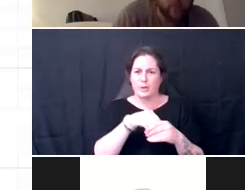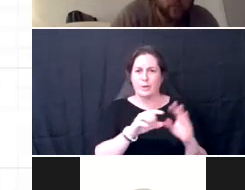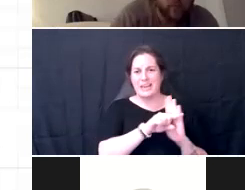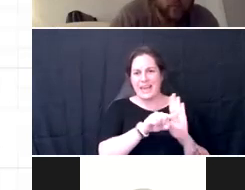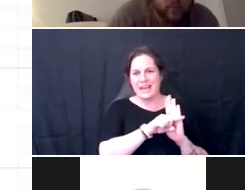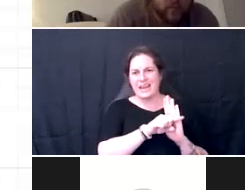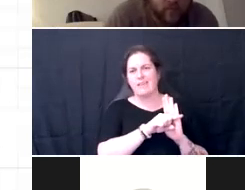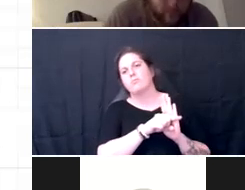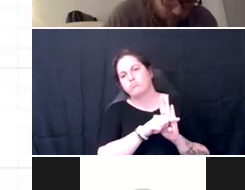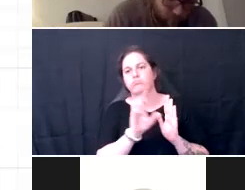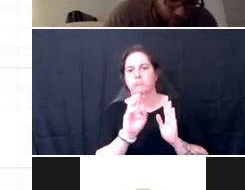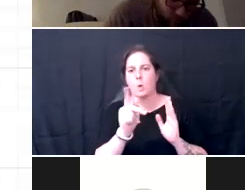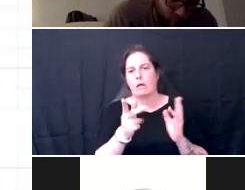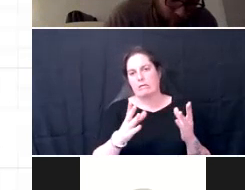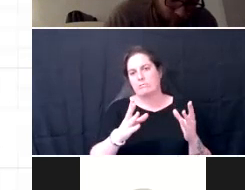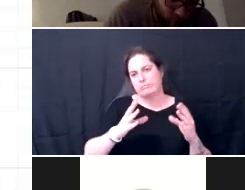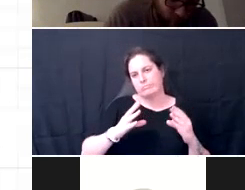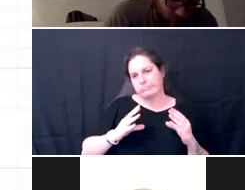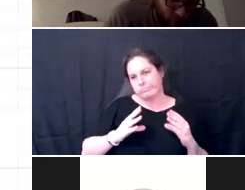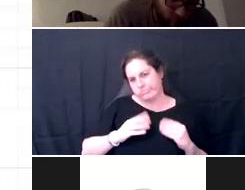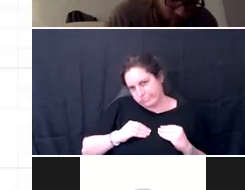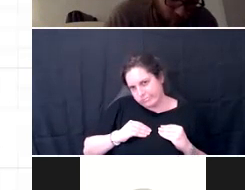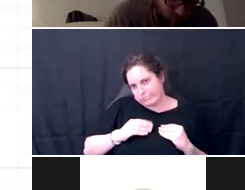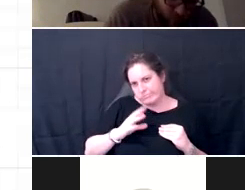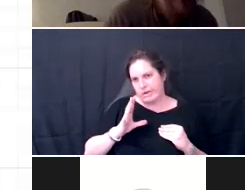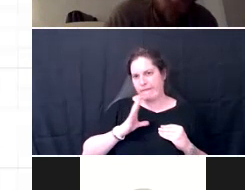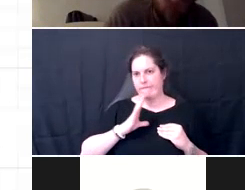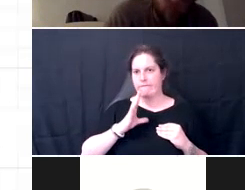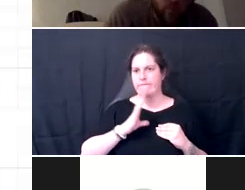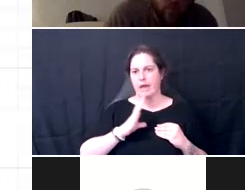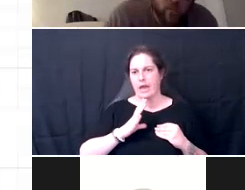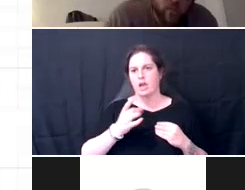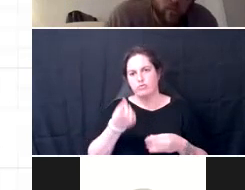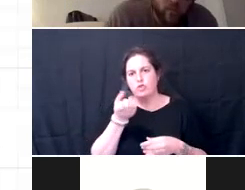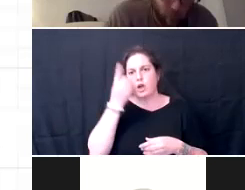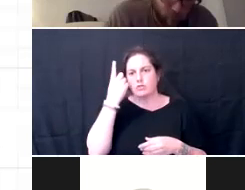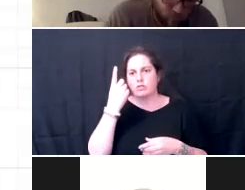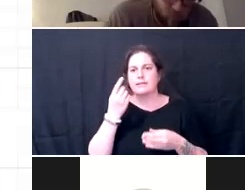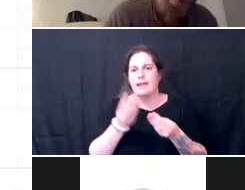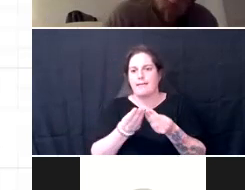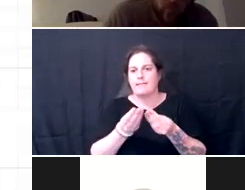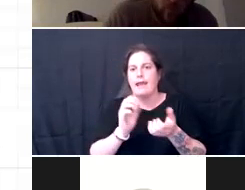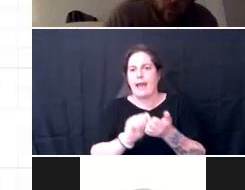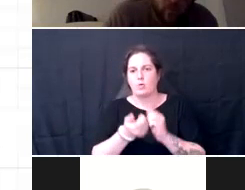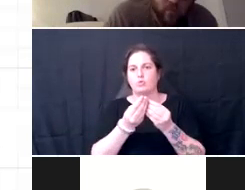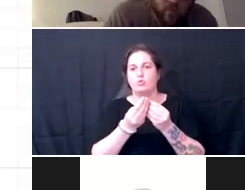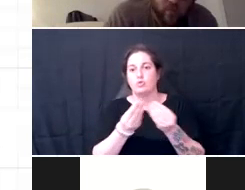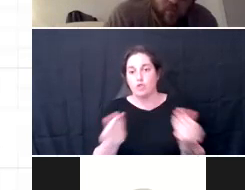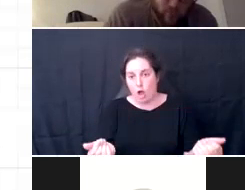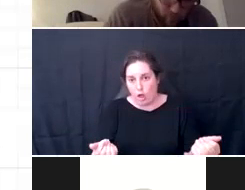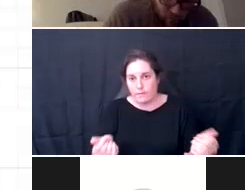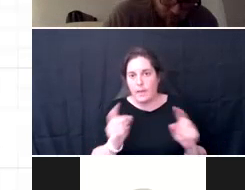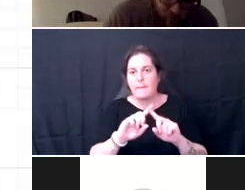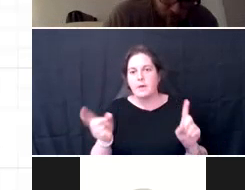I understand, you know, that you do understand how to solve the problem. But because